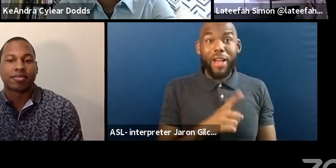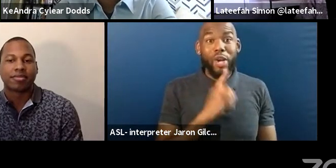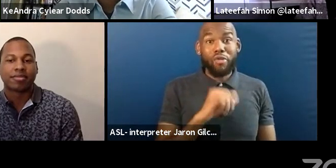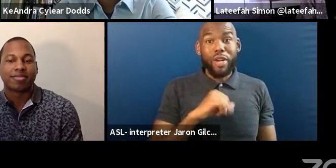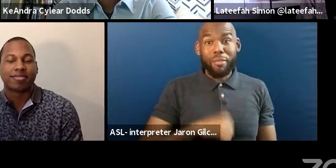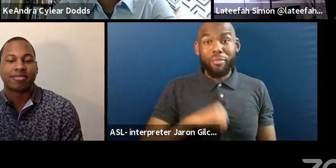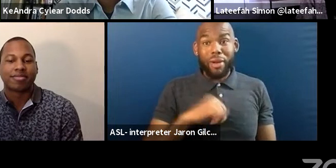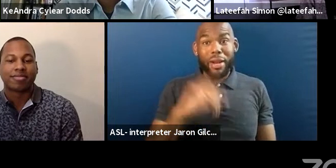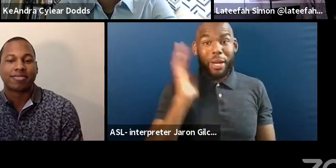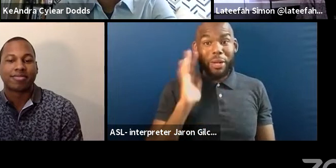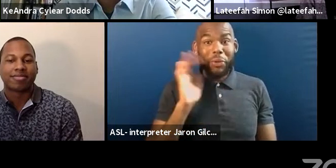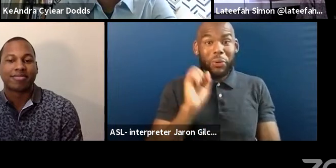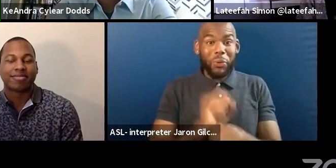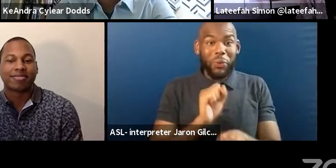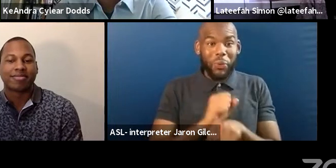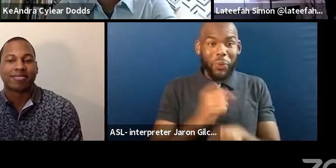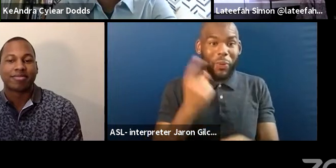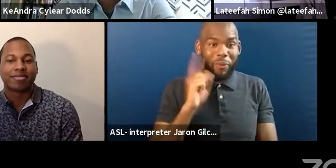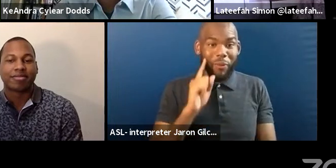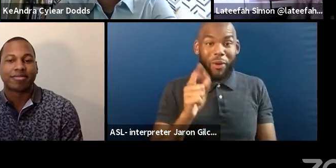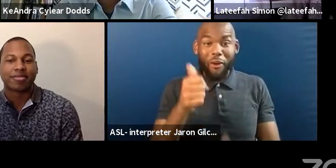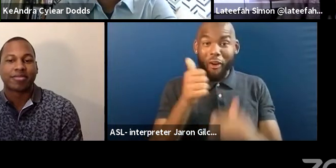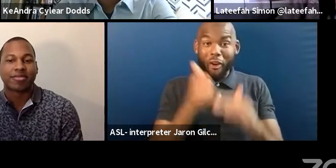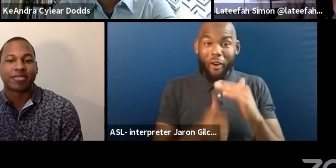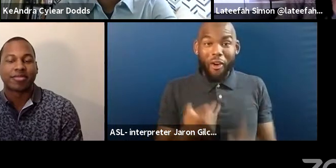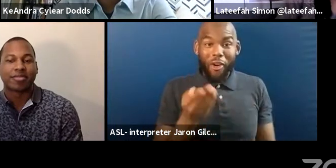used to work for Director Simon on the BART